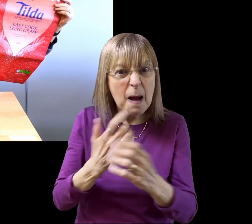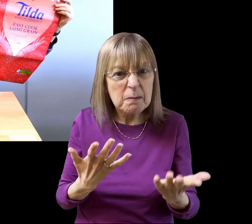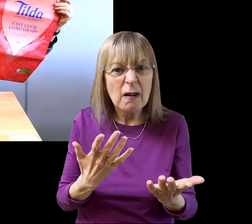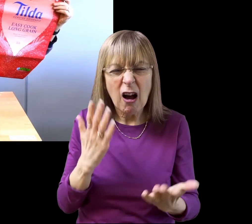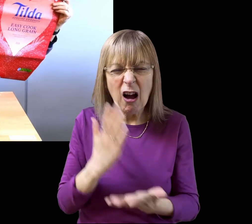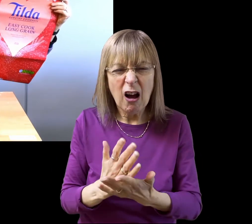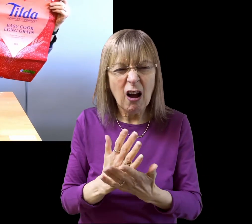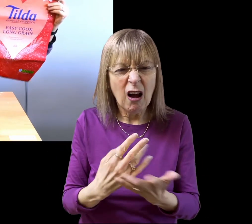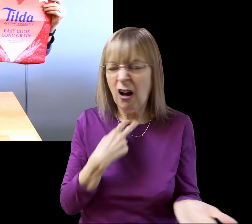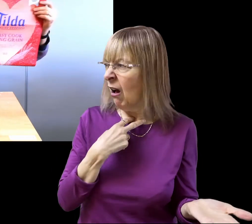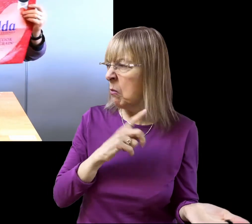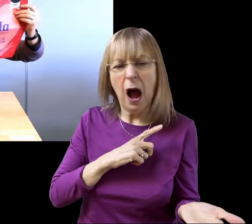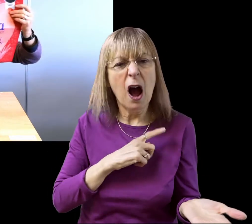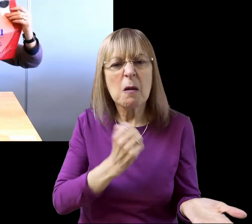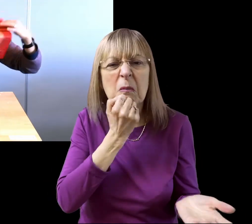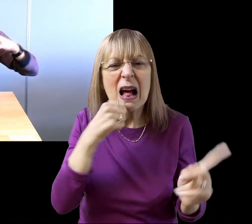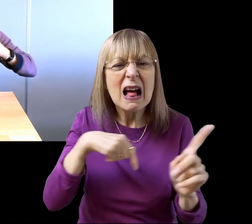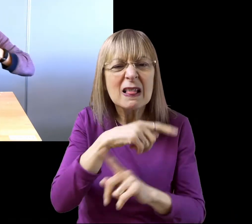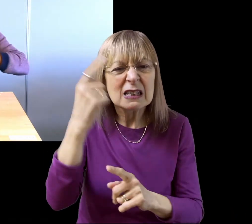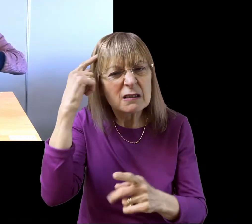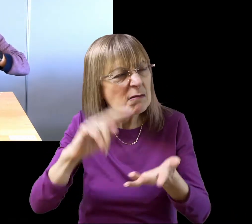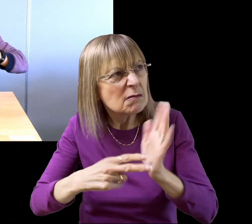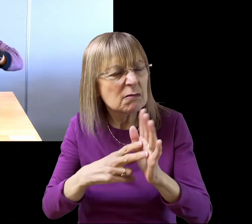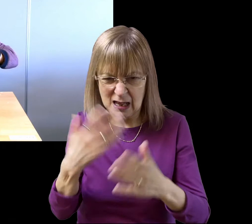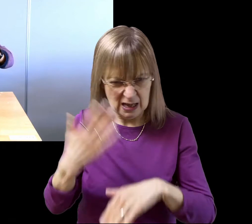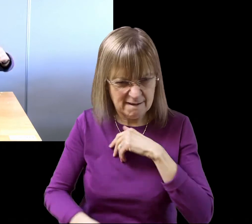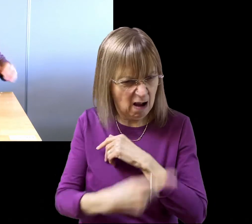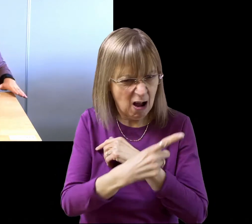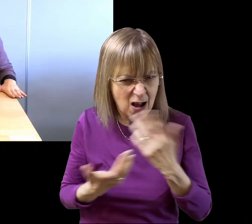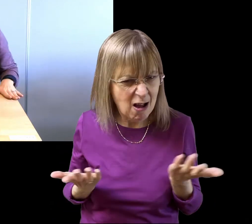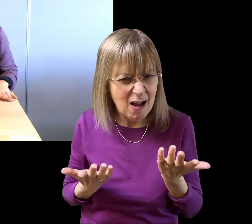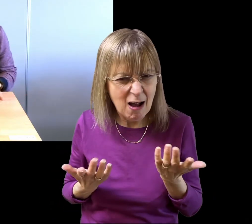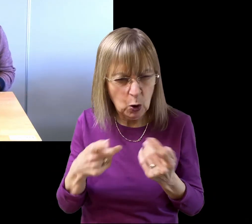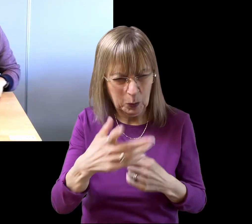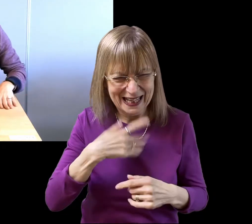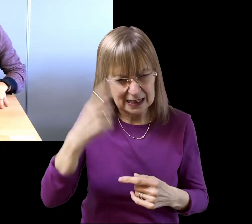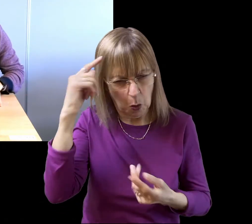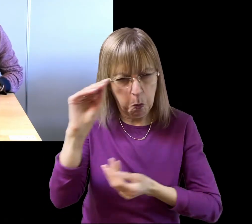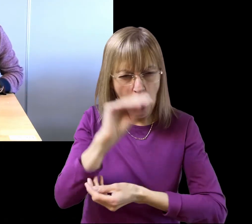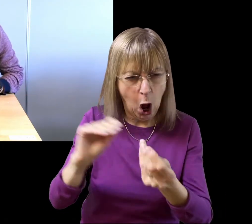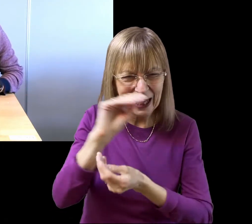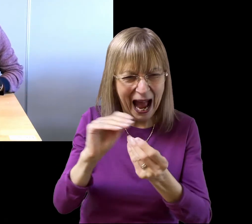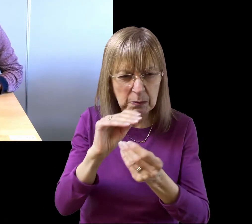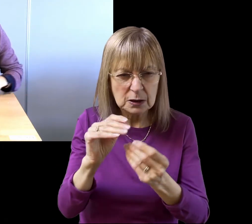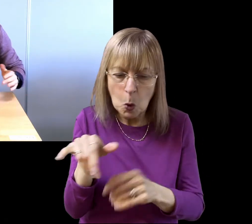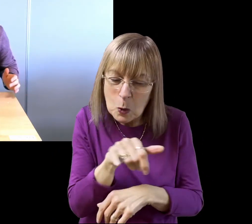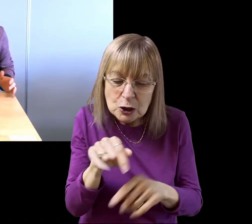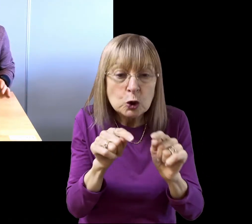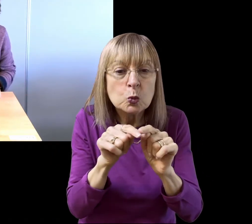15 kilogram sack. How disappointing. Obviously a mathematician didn't plan this. Anyway, maybe you can work out which